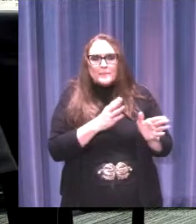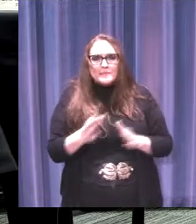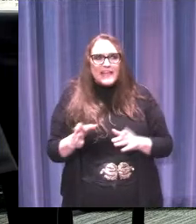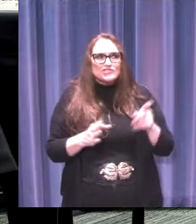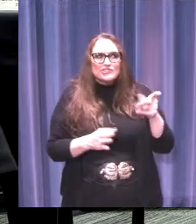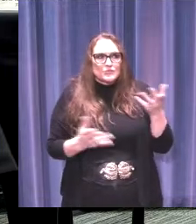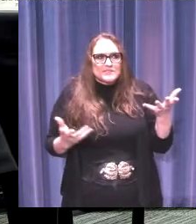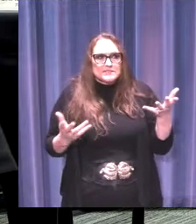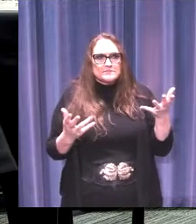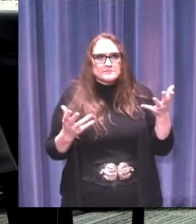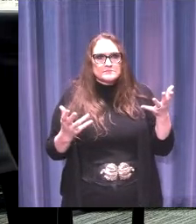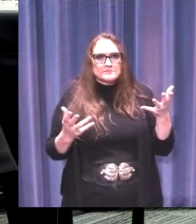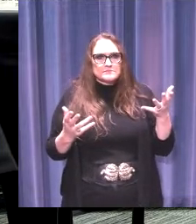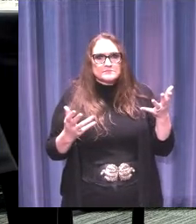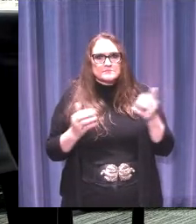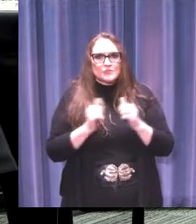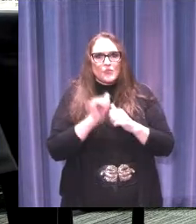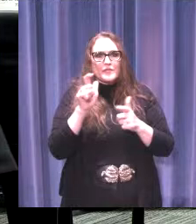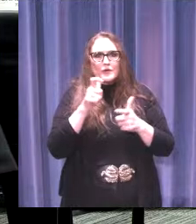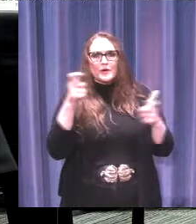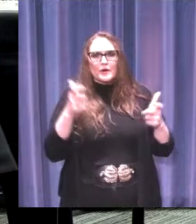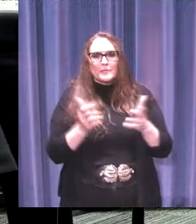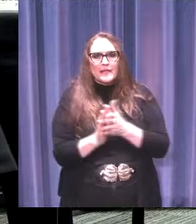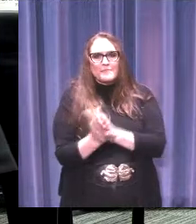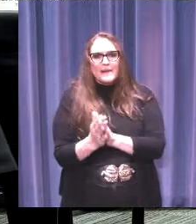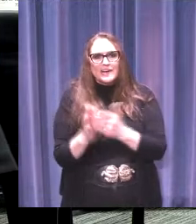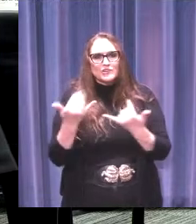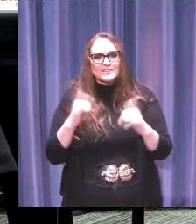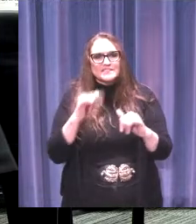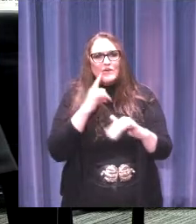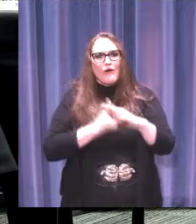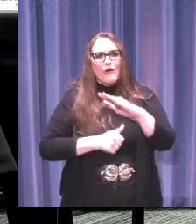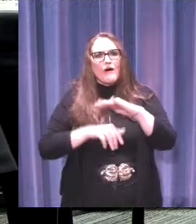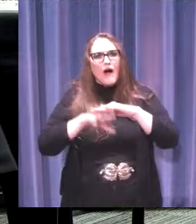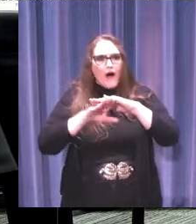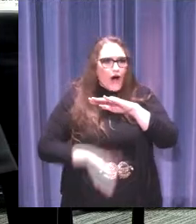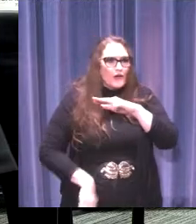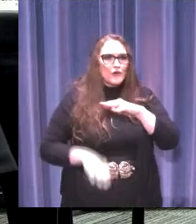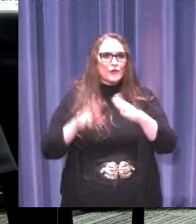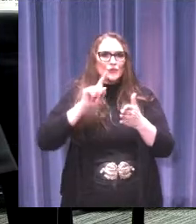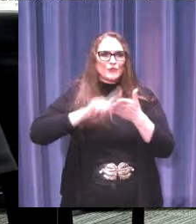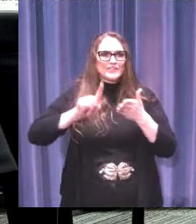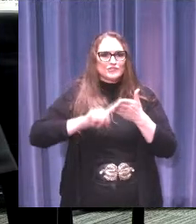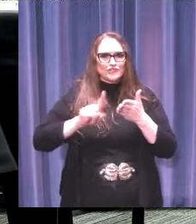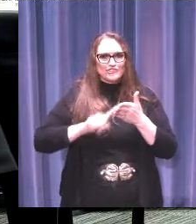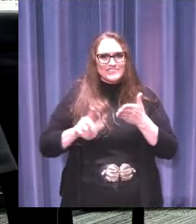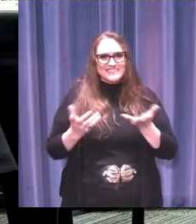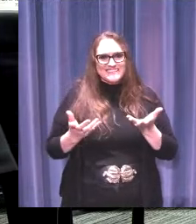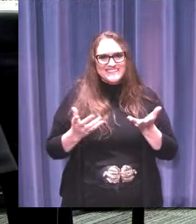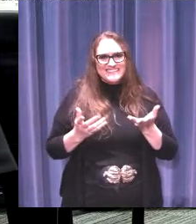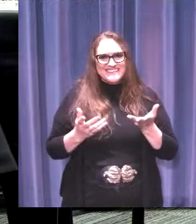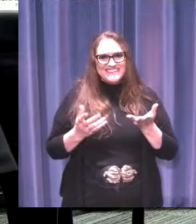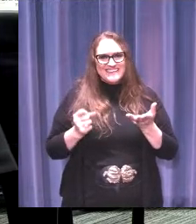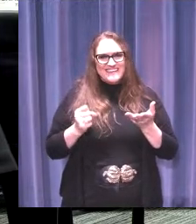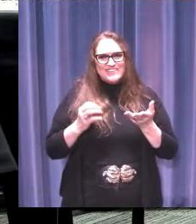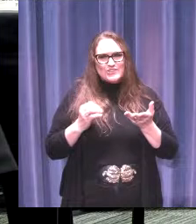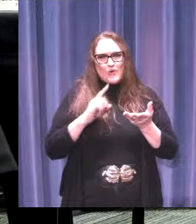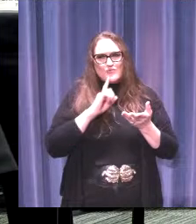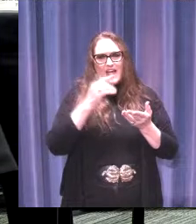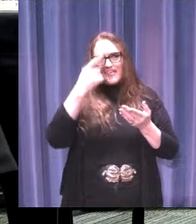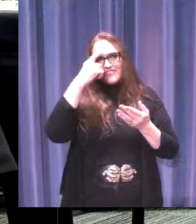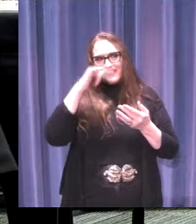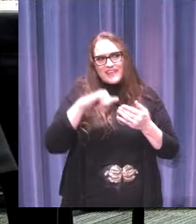was, with her big binder, she was still under-researched. So I think